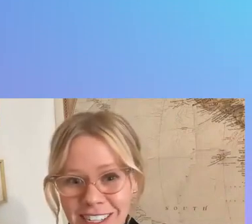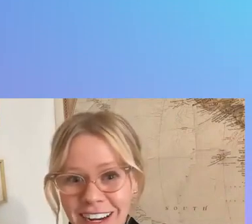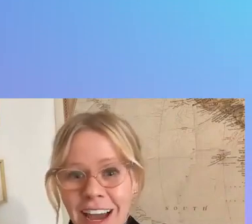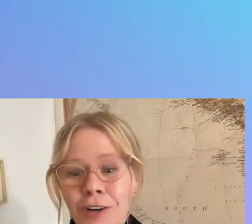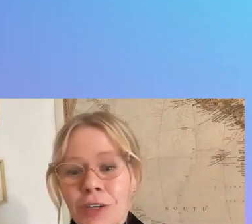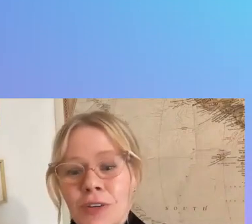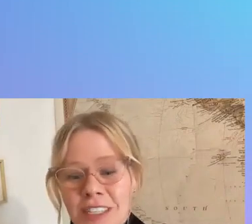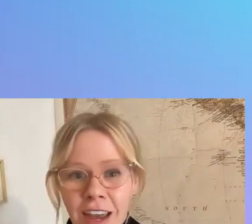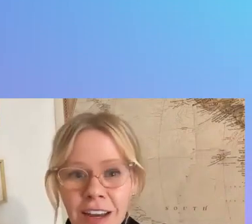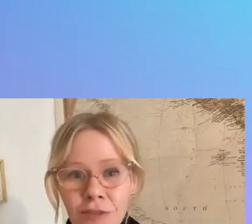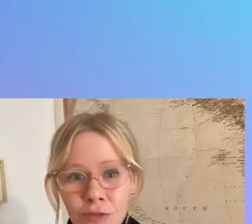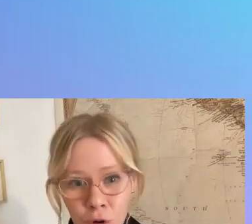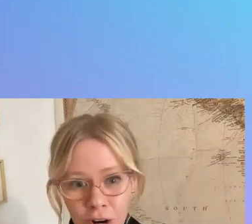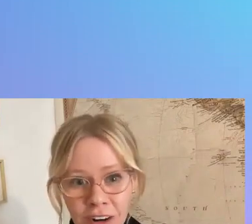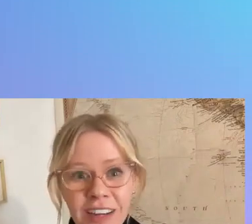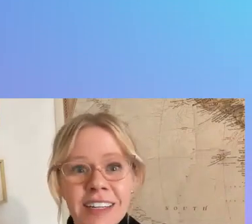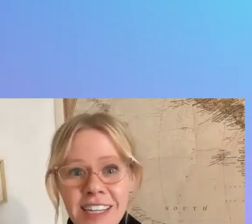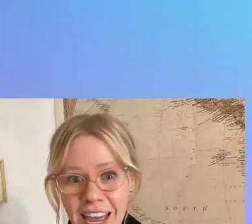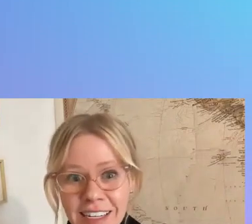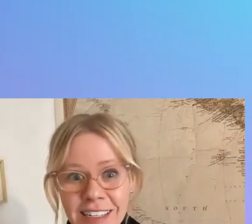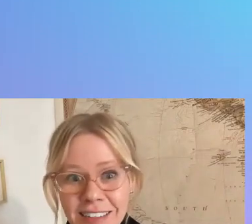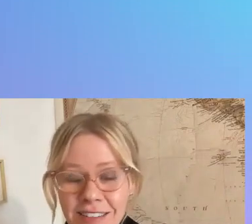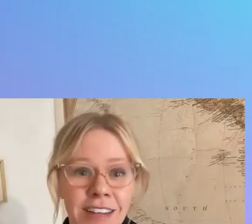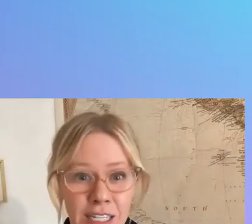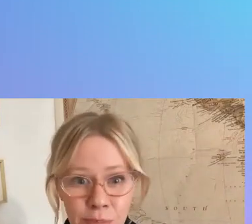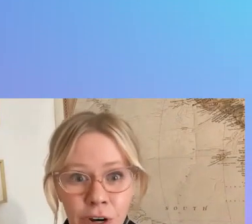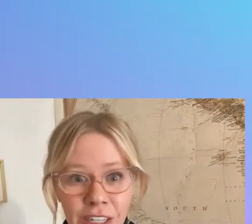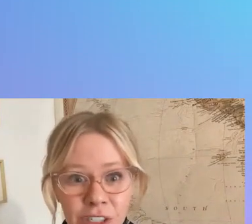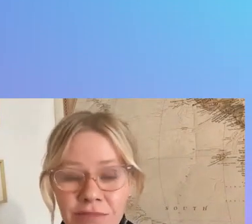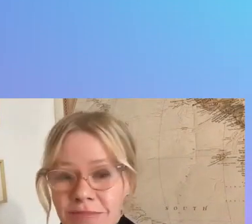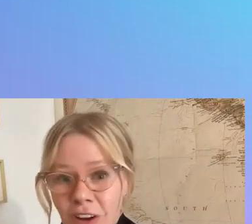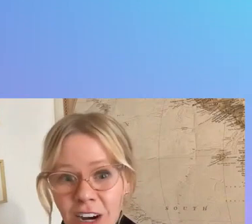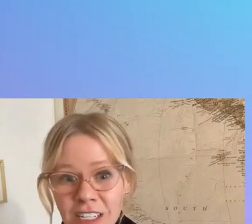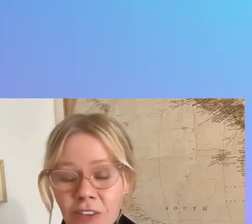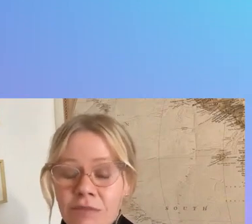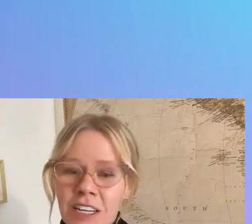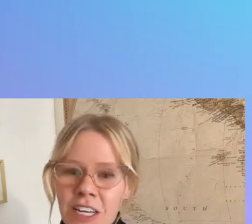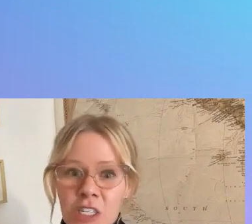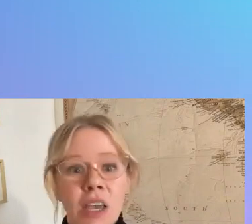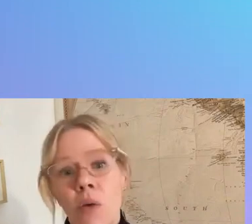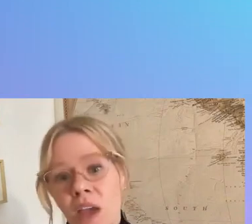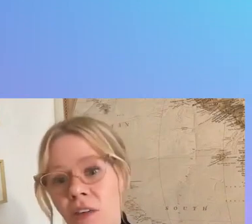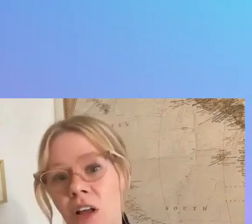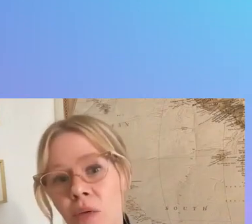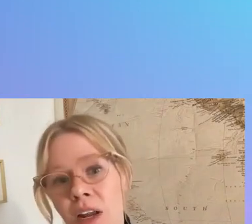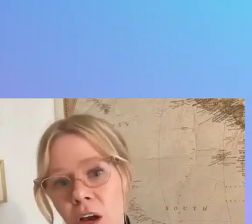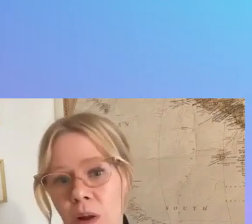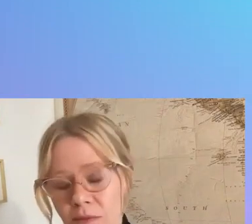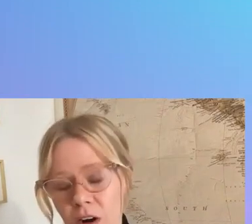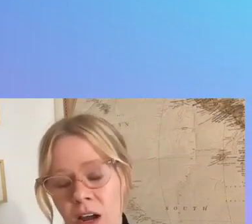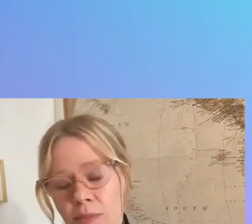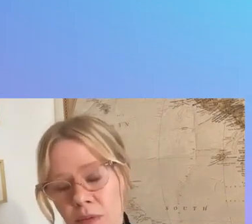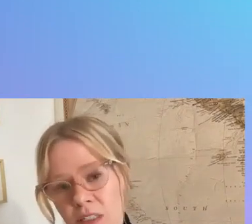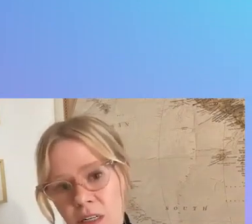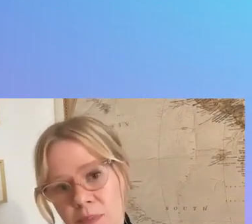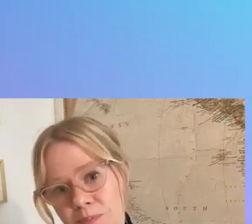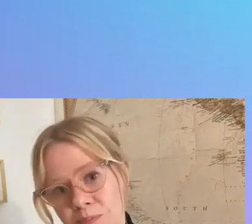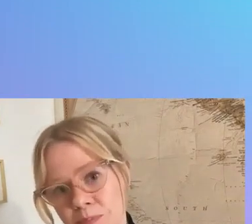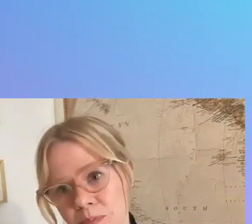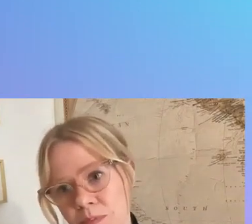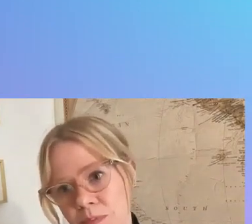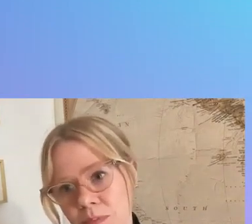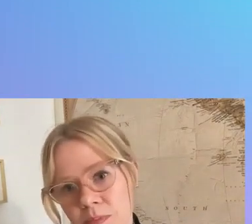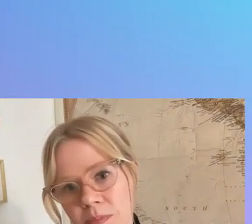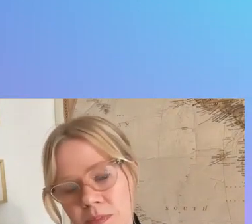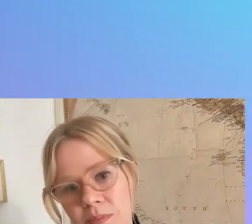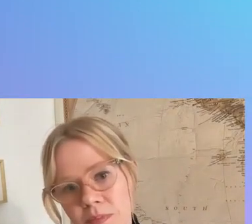tactile design. How do you design for 10 dots per inch? Very different. So yeah, we have a long way to go, but I'm very optimistic. Yeah, and